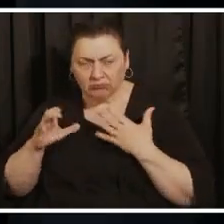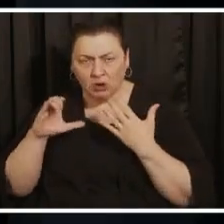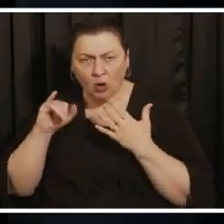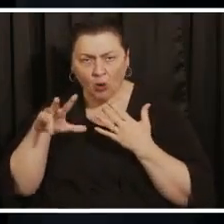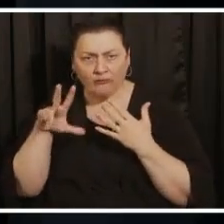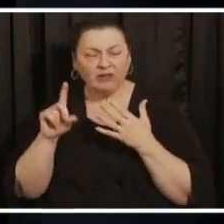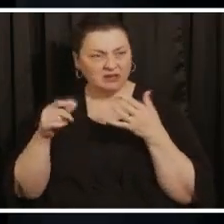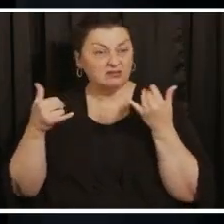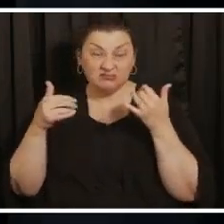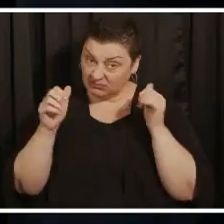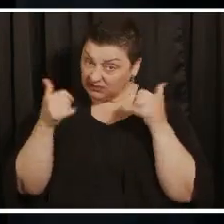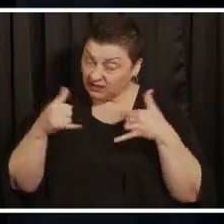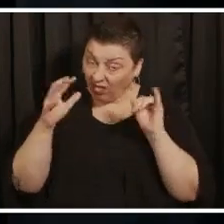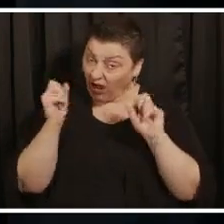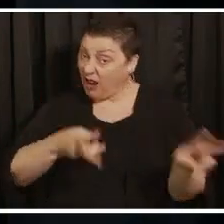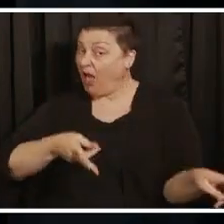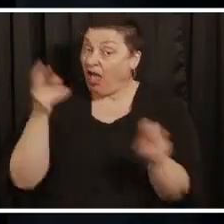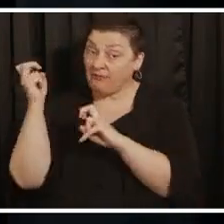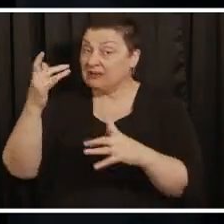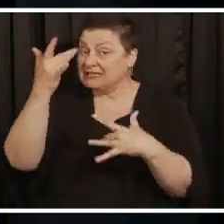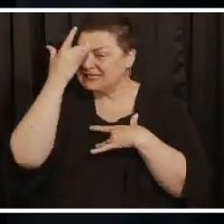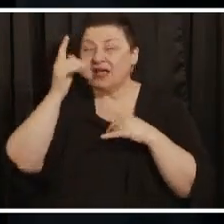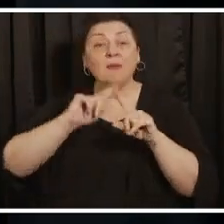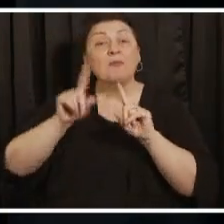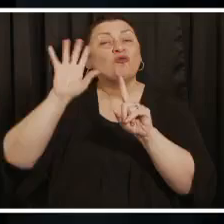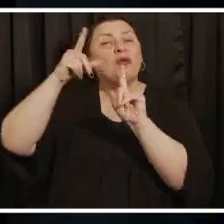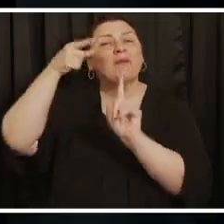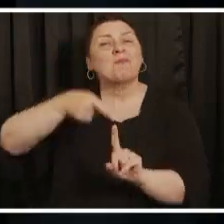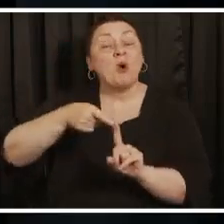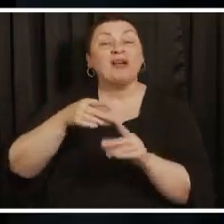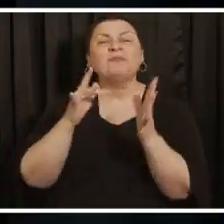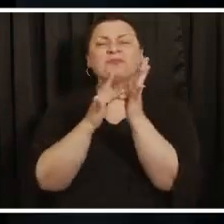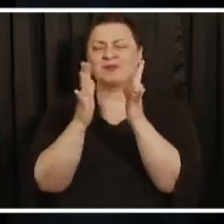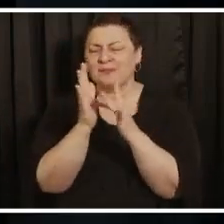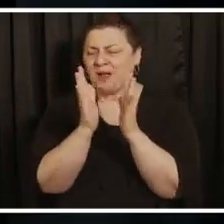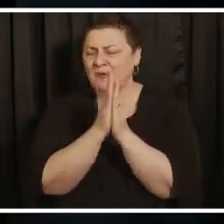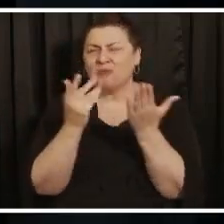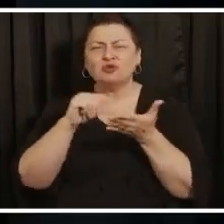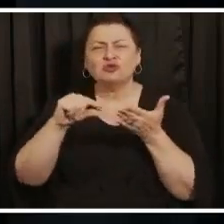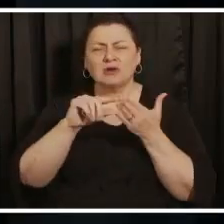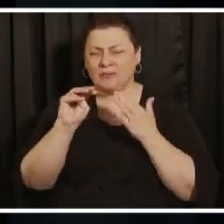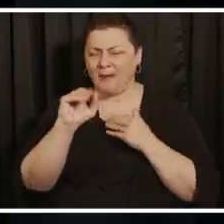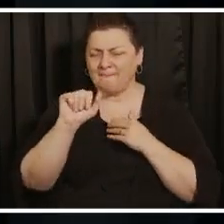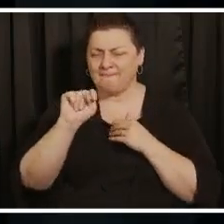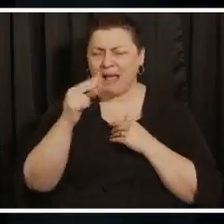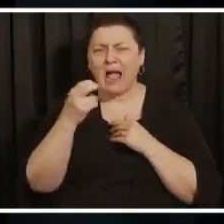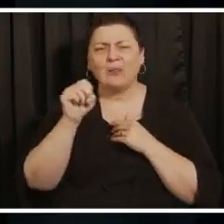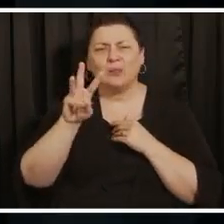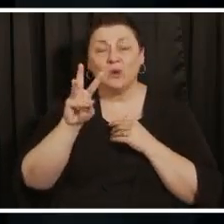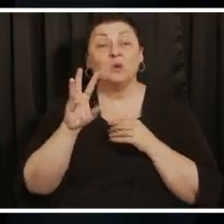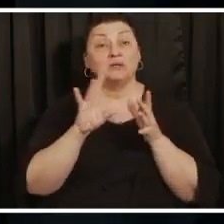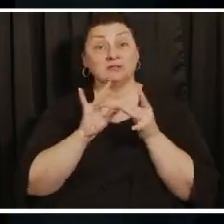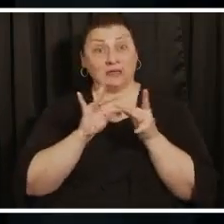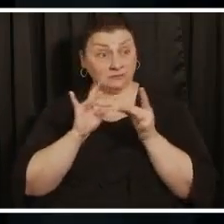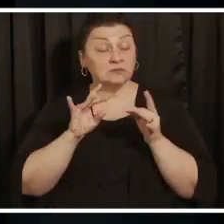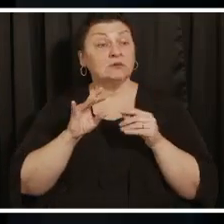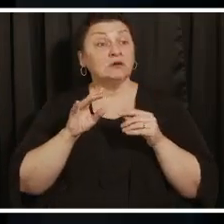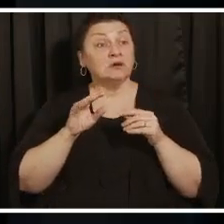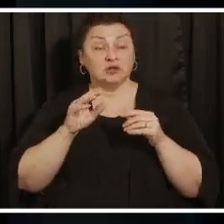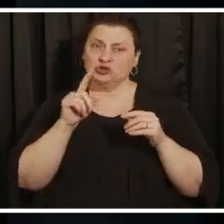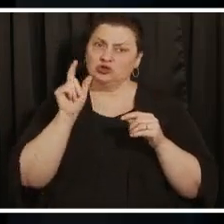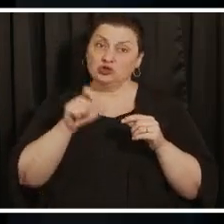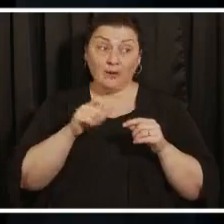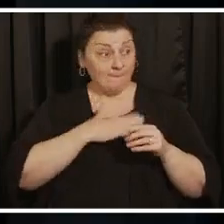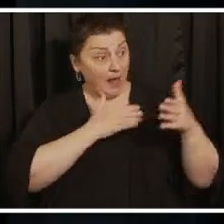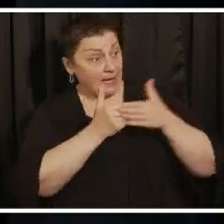your parents, your elderly neighbors. The Gospel of Matthew states, "Thou shalt love thy neighbor as thyself." And